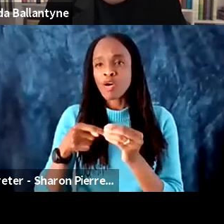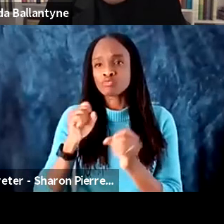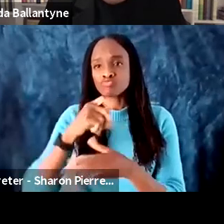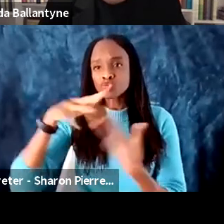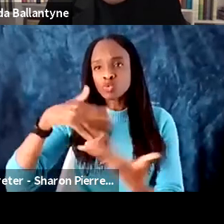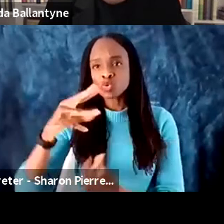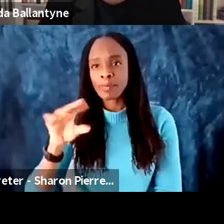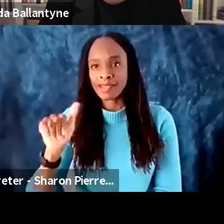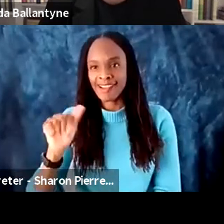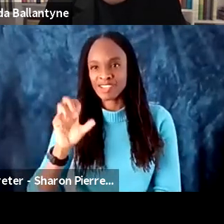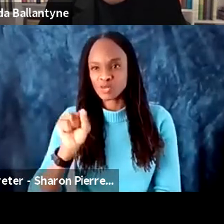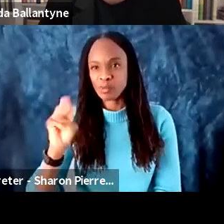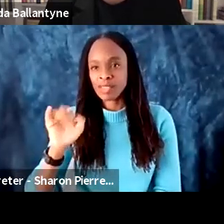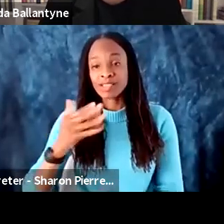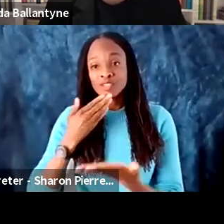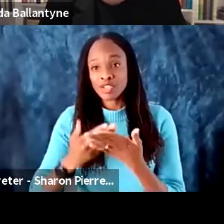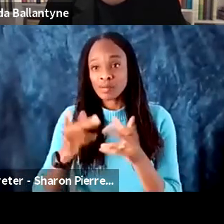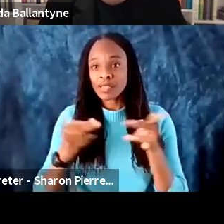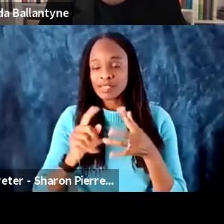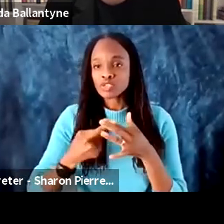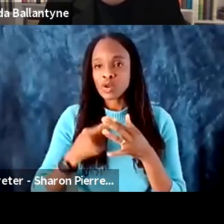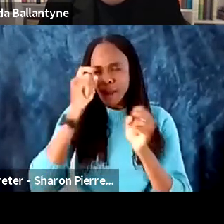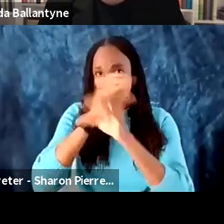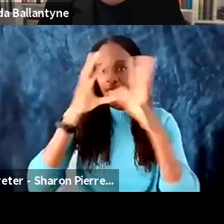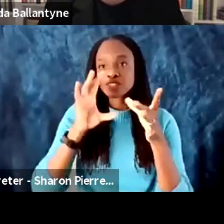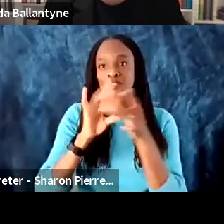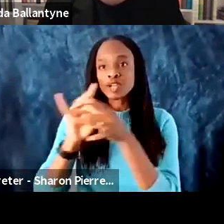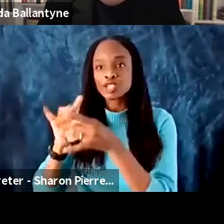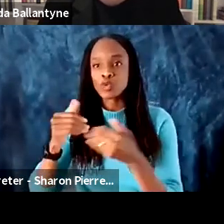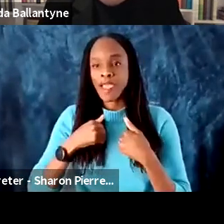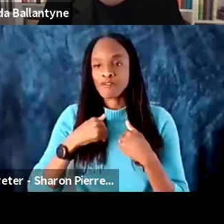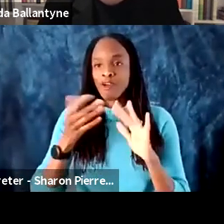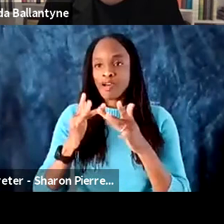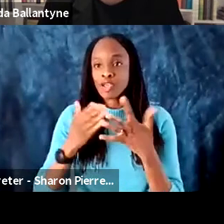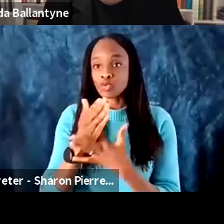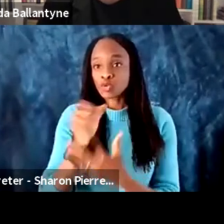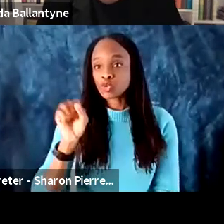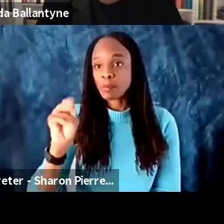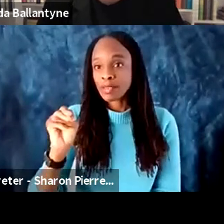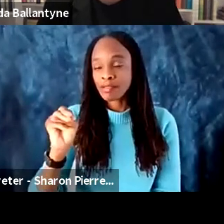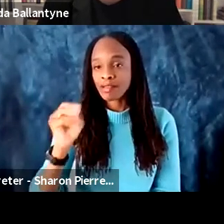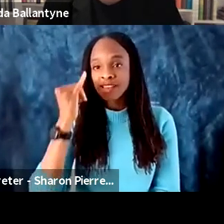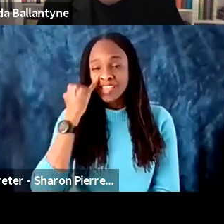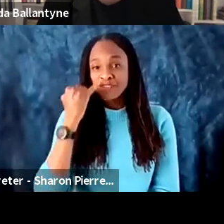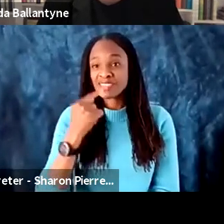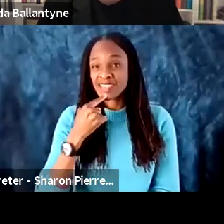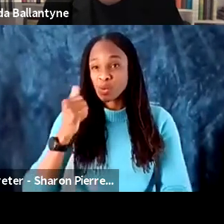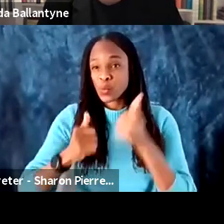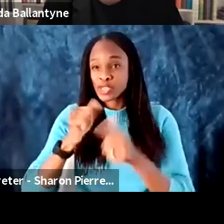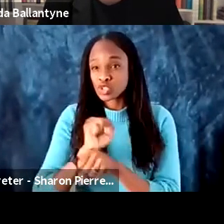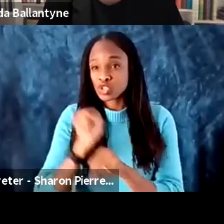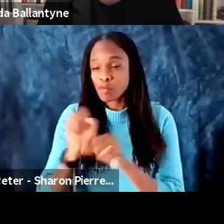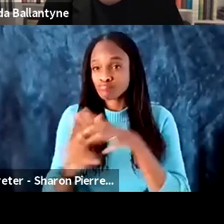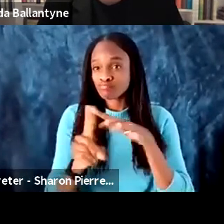a good place to start. Imagine if the connections you have online via social media dictated what jobs popped up for you when you